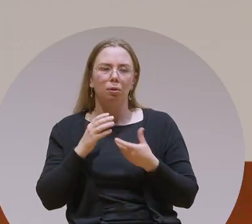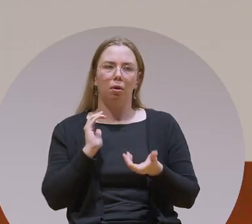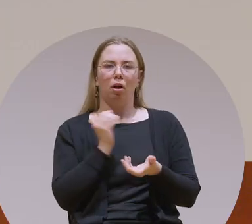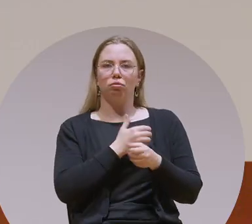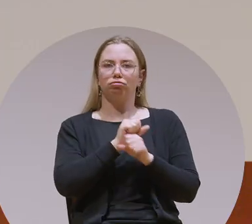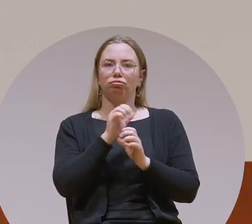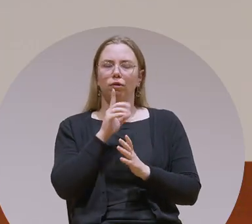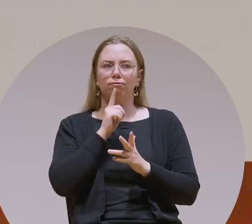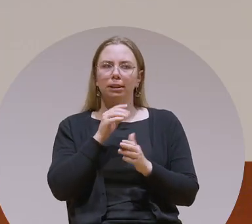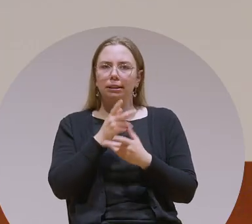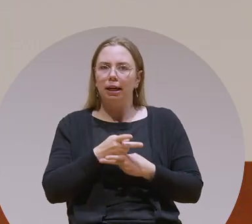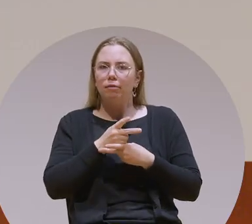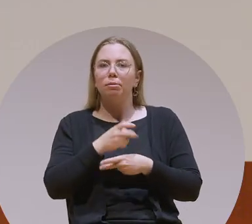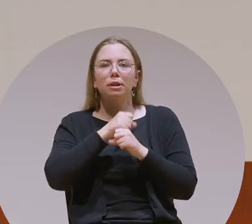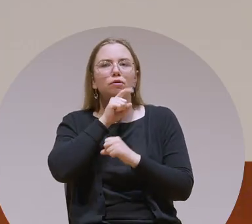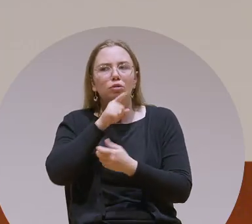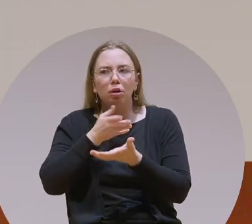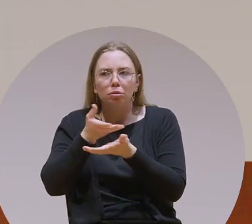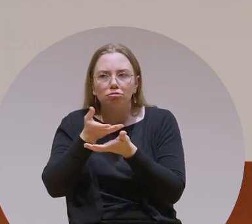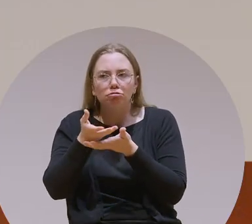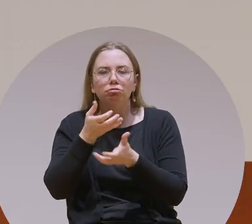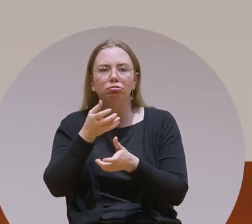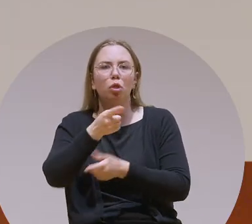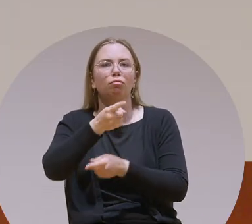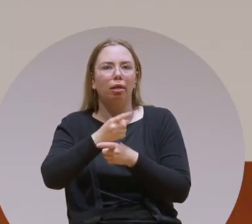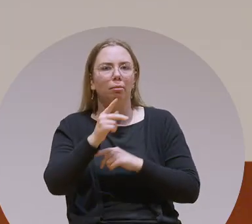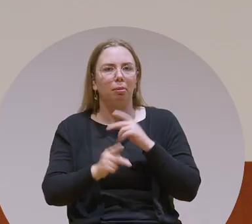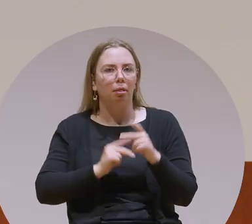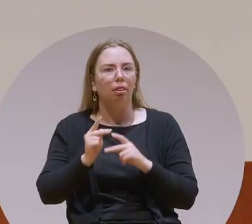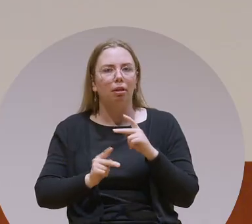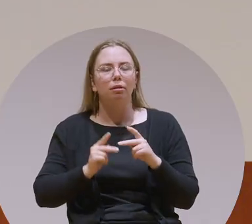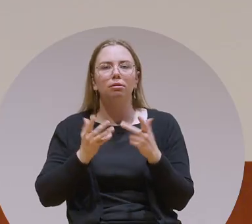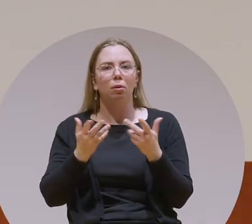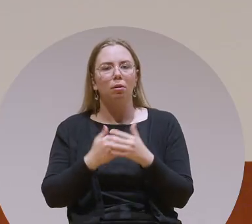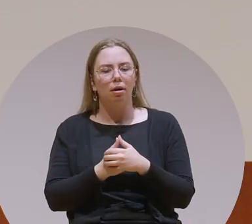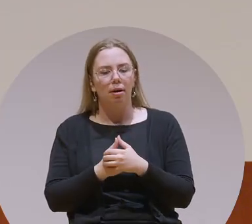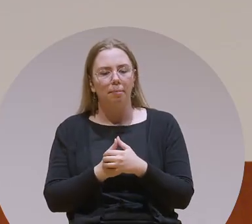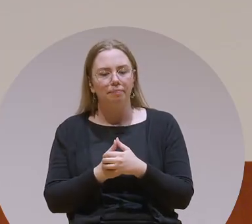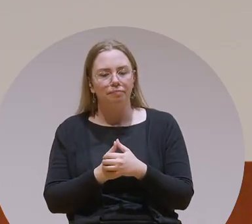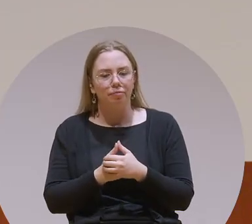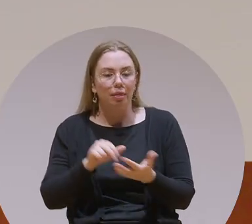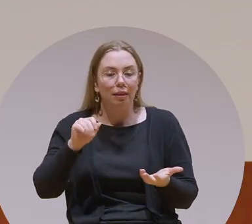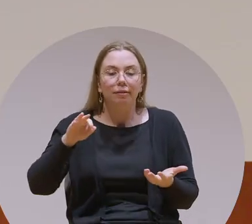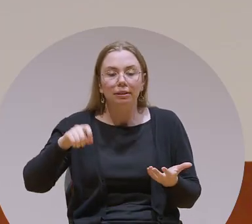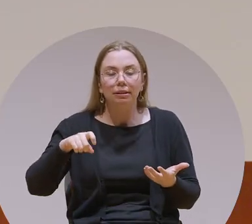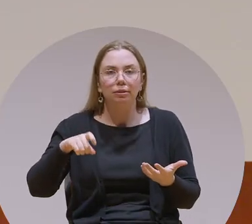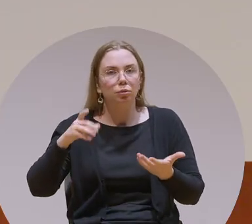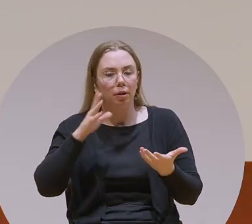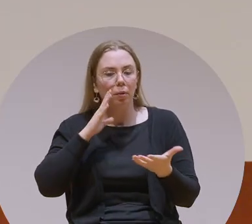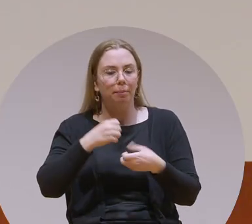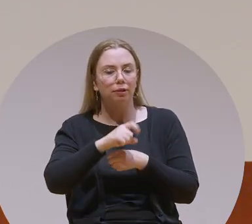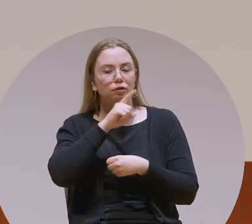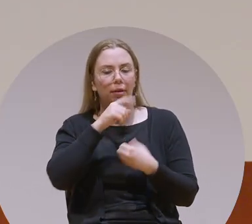make sure that they are dealing with the right bodies. So if it's the heir to a Holocaust victim, they'll need to make sure that they